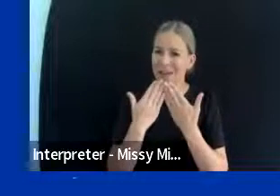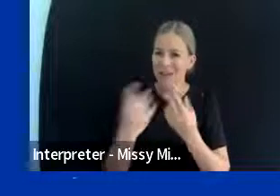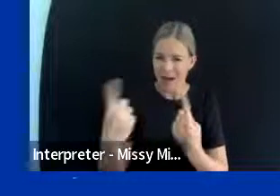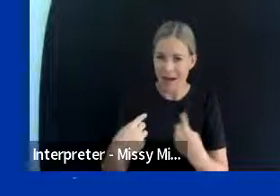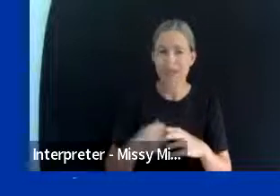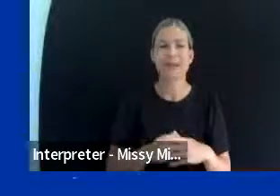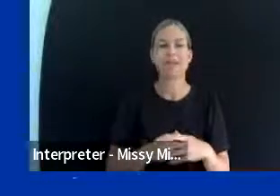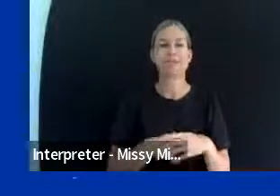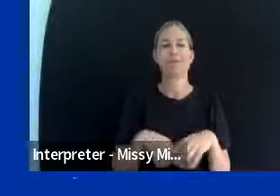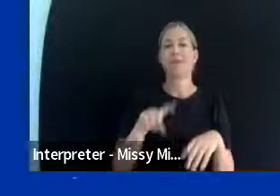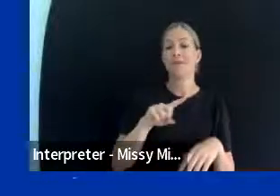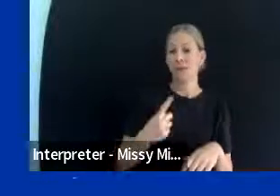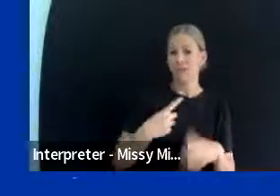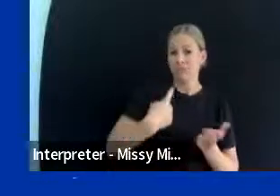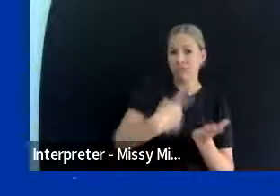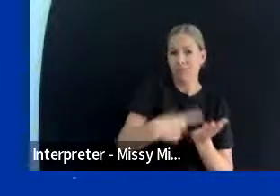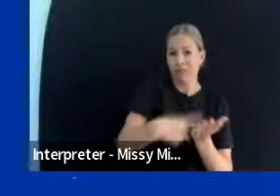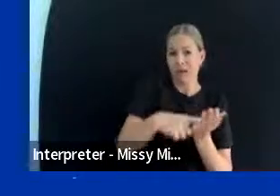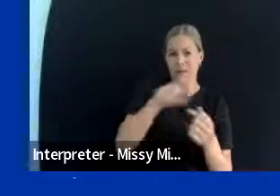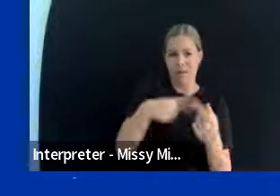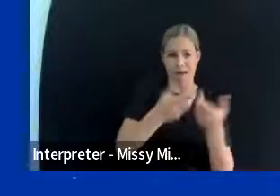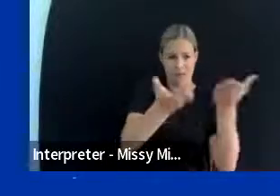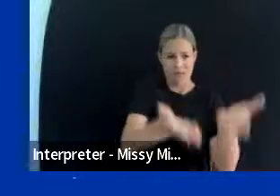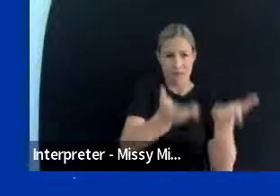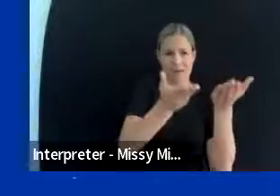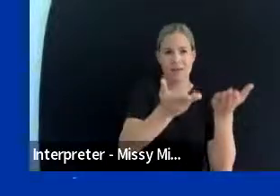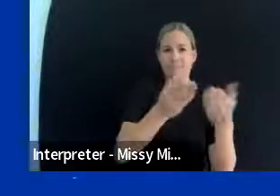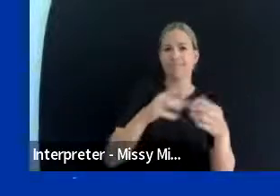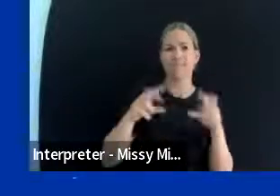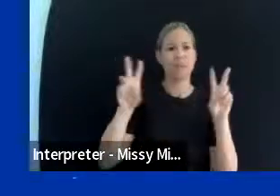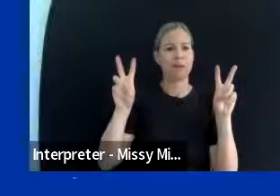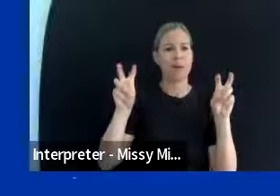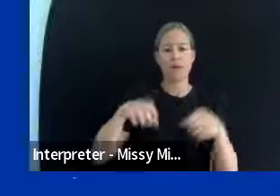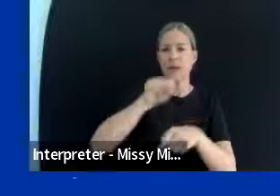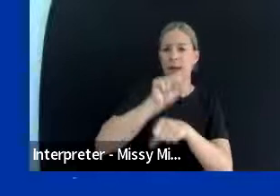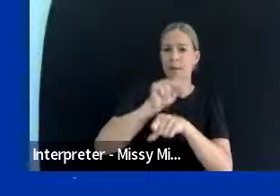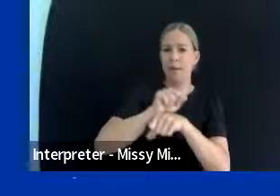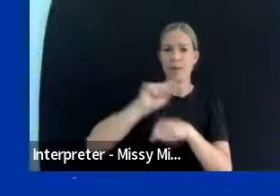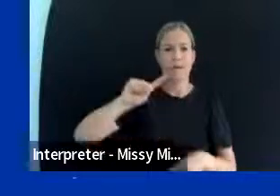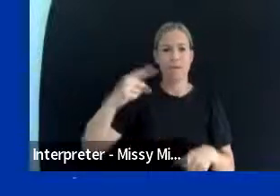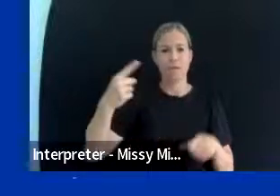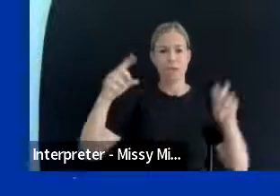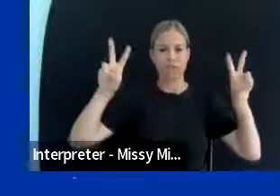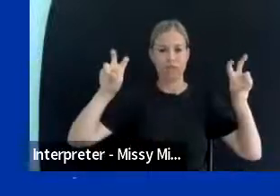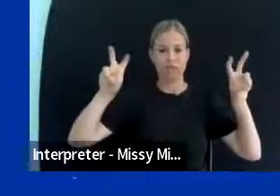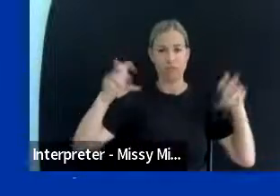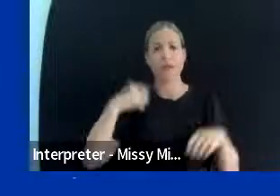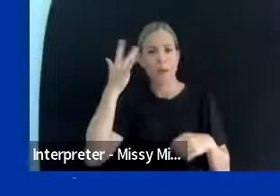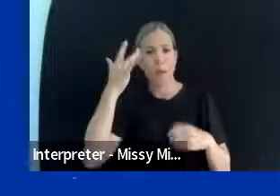about Employment First and just set kind of a basis of why everything Carolyn is to talk about next is so important.